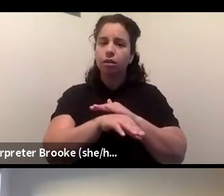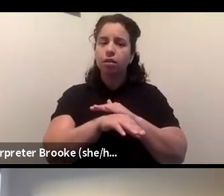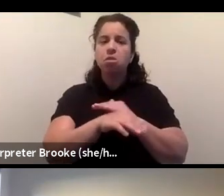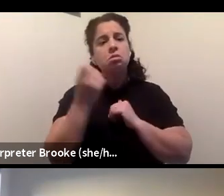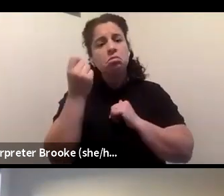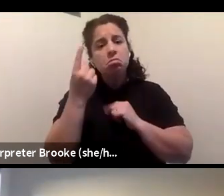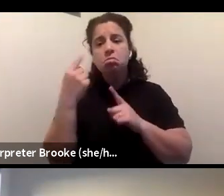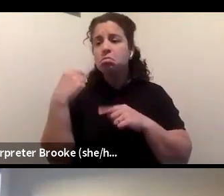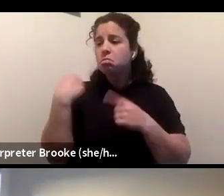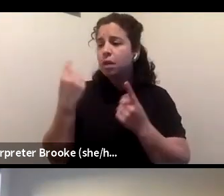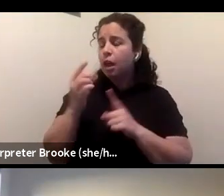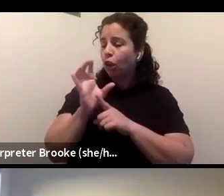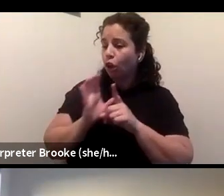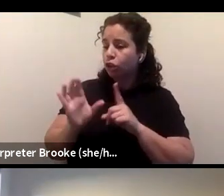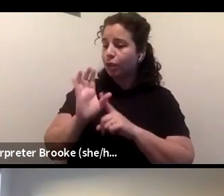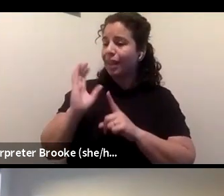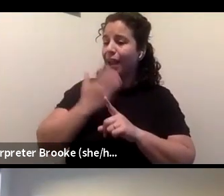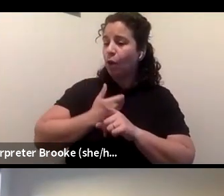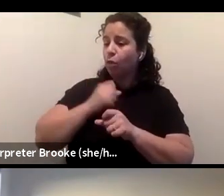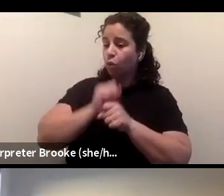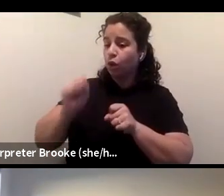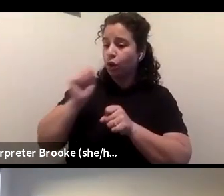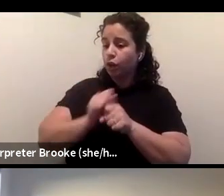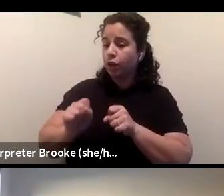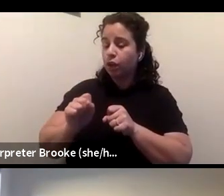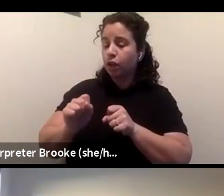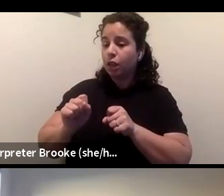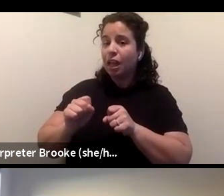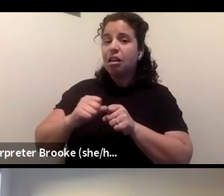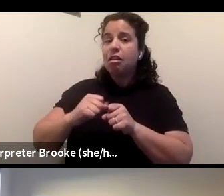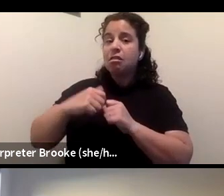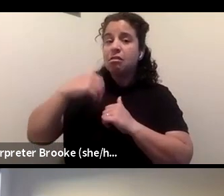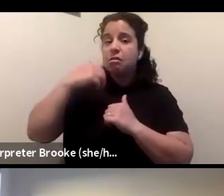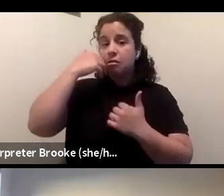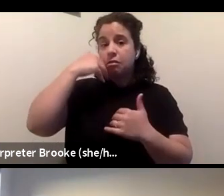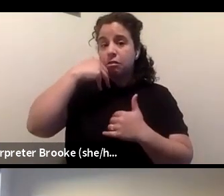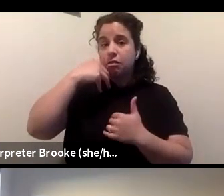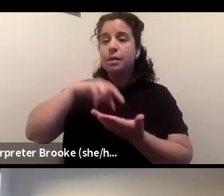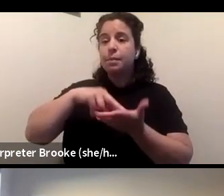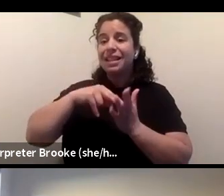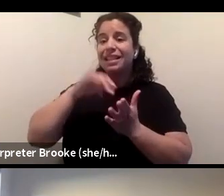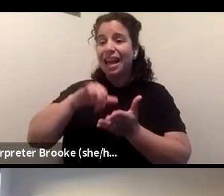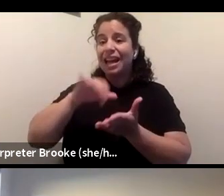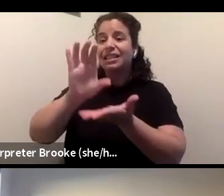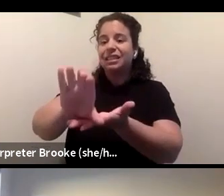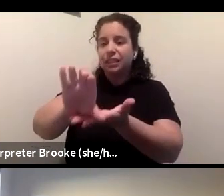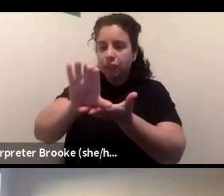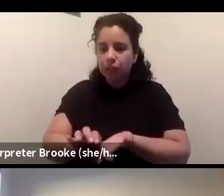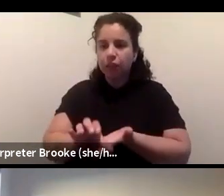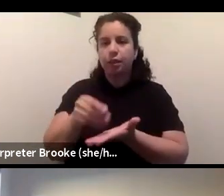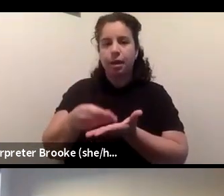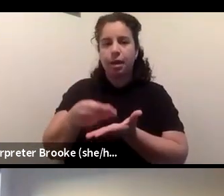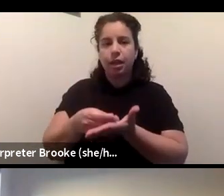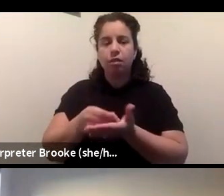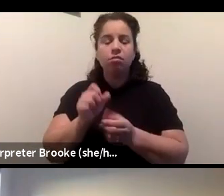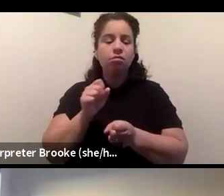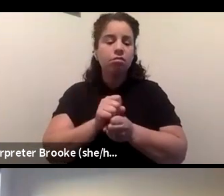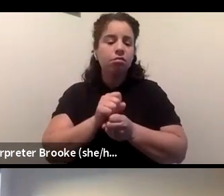the labor that we do is connected to how much money we have. And that labor determines whether or not